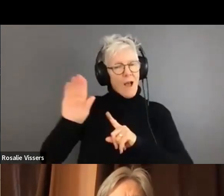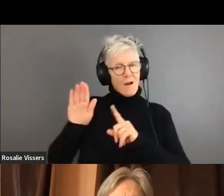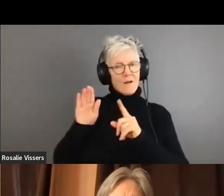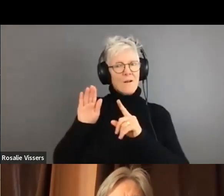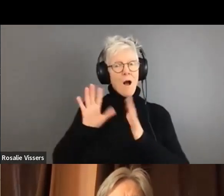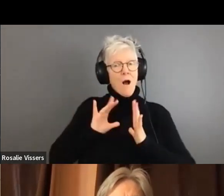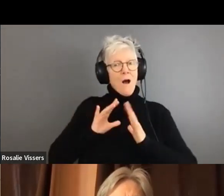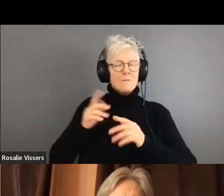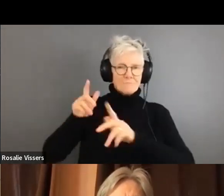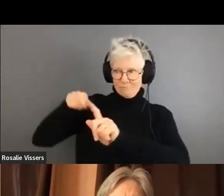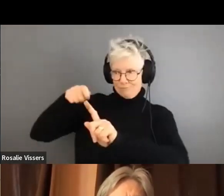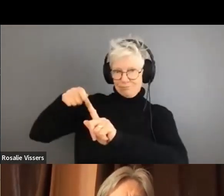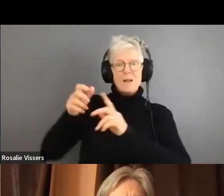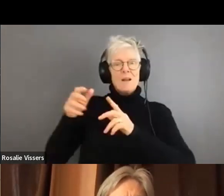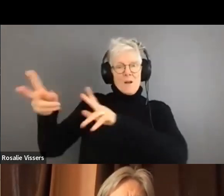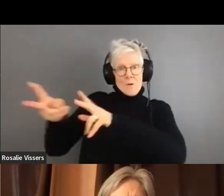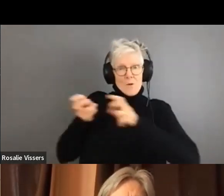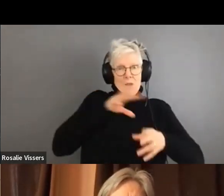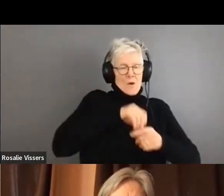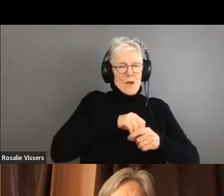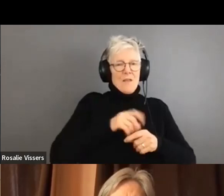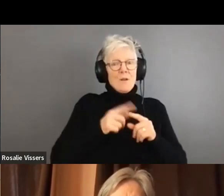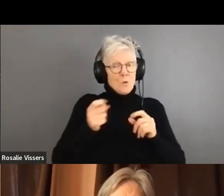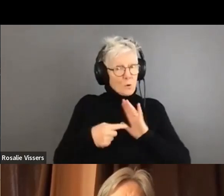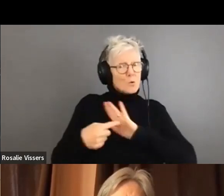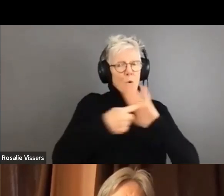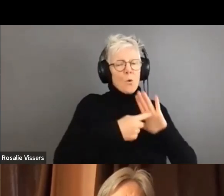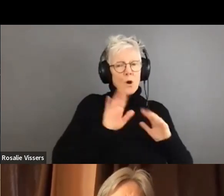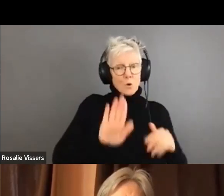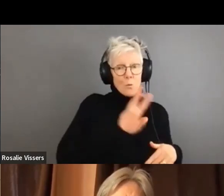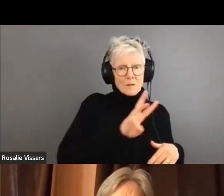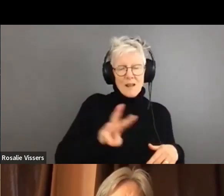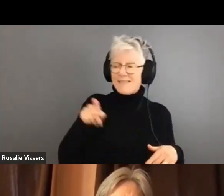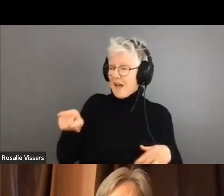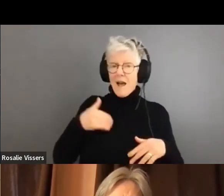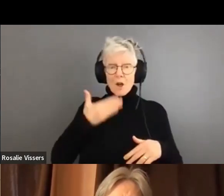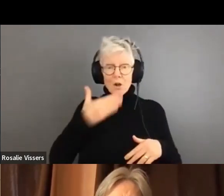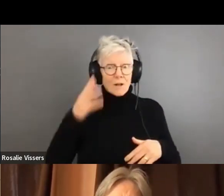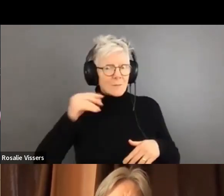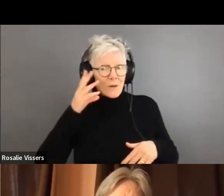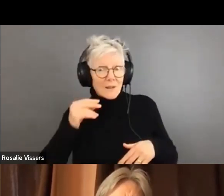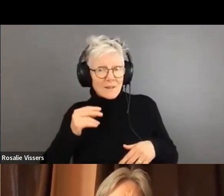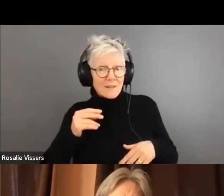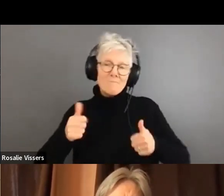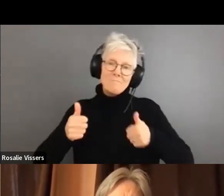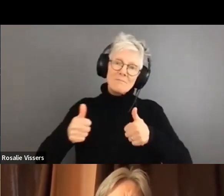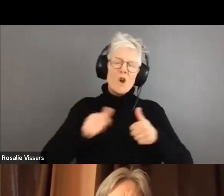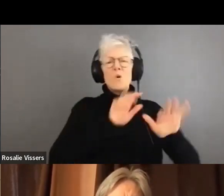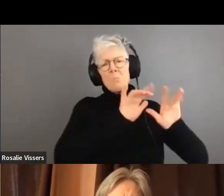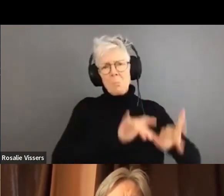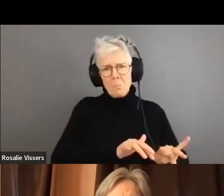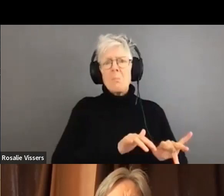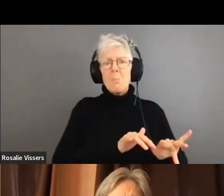Because then you can put them on your website and people say, oh, that person had a good experience. Nothing wrong with written